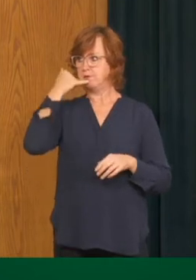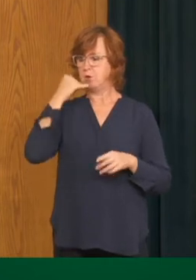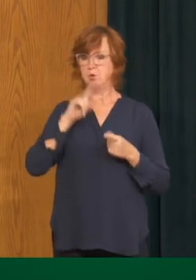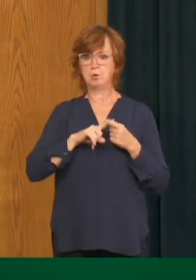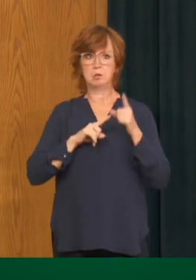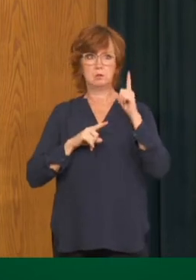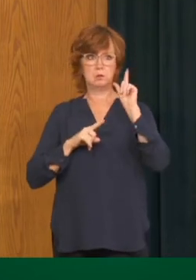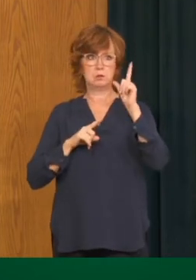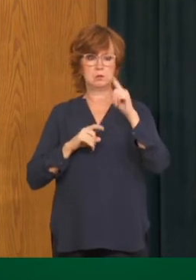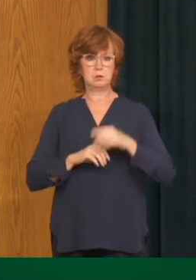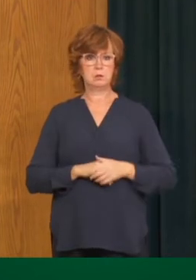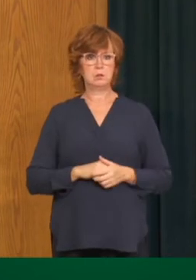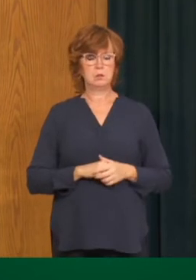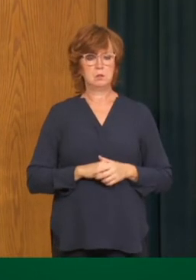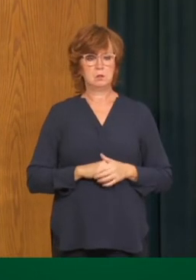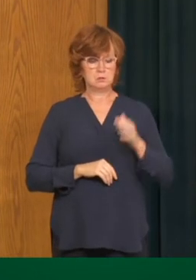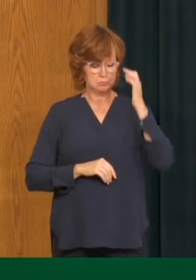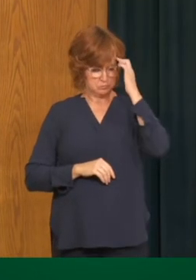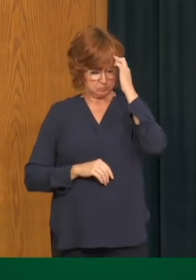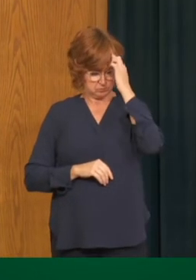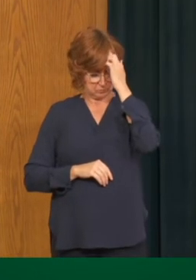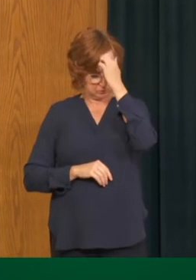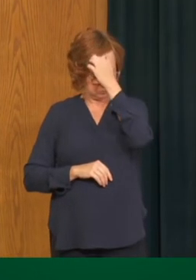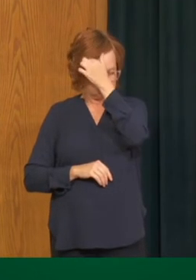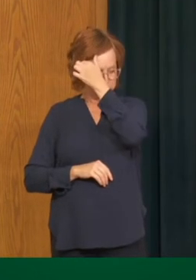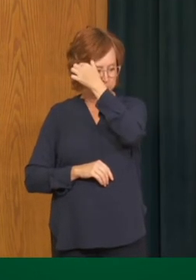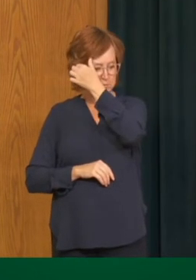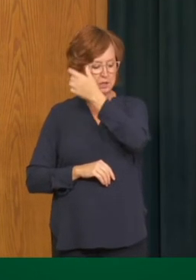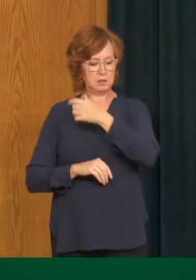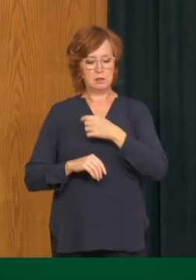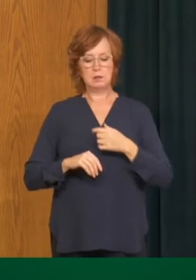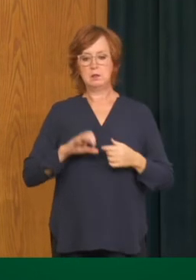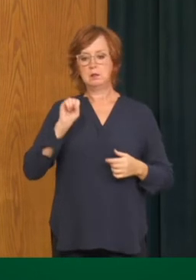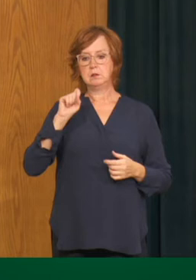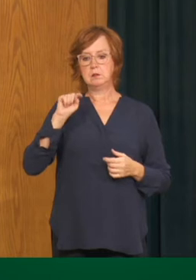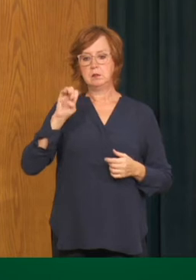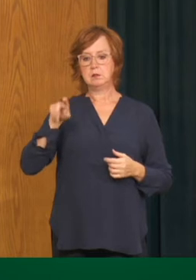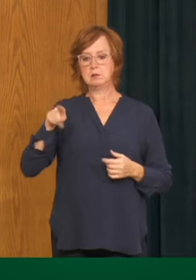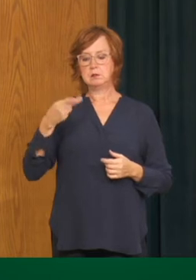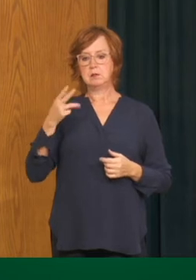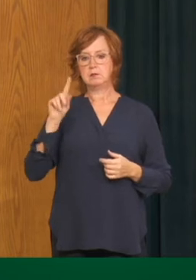line operator. We have Stephanie Taylor with the Canadian Press.